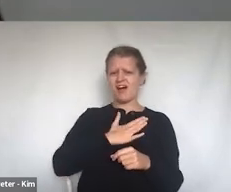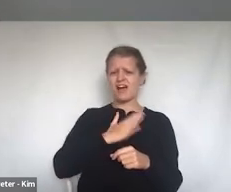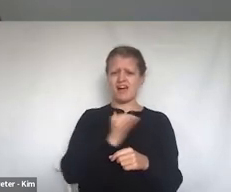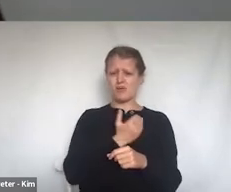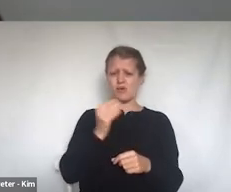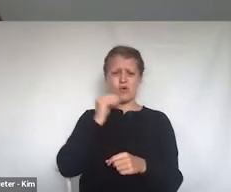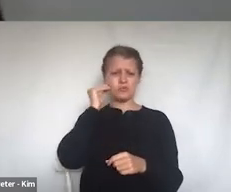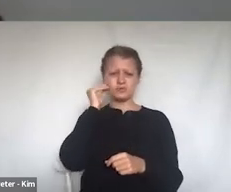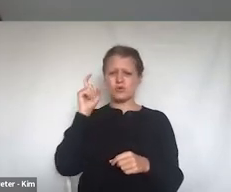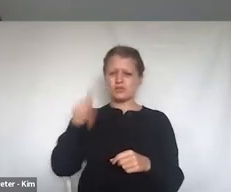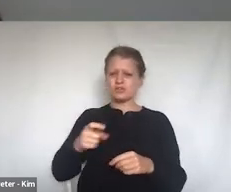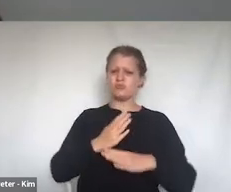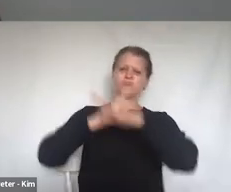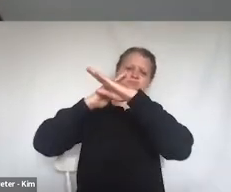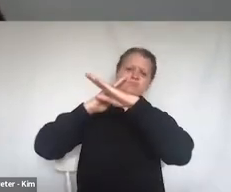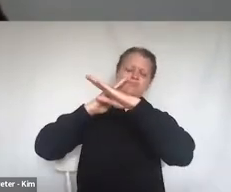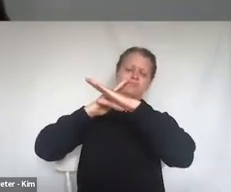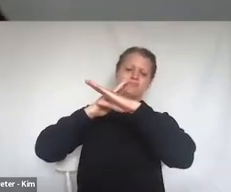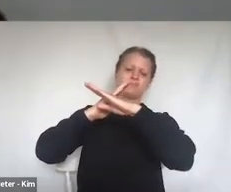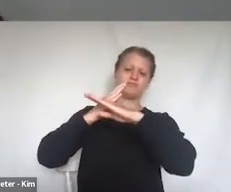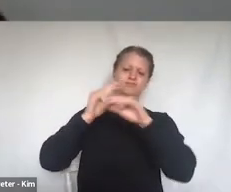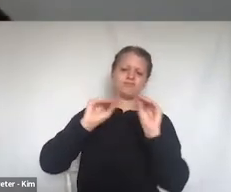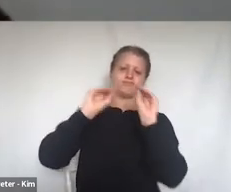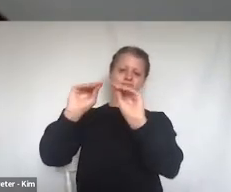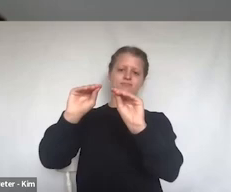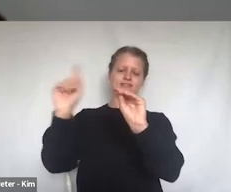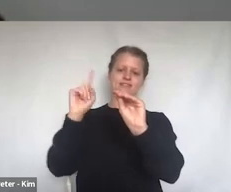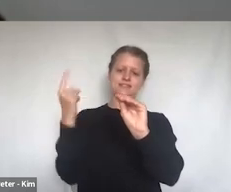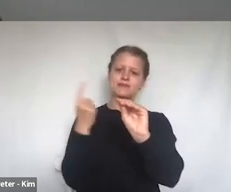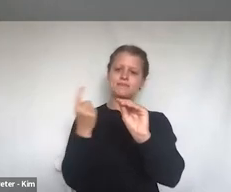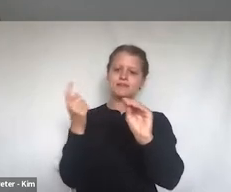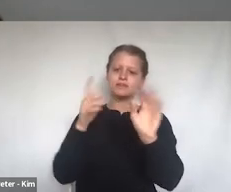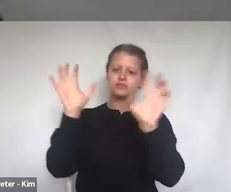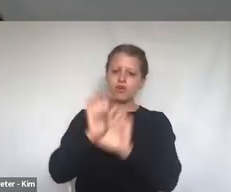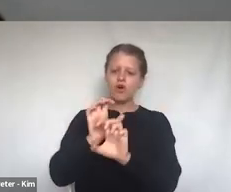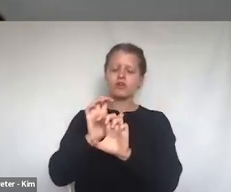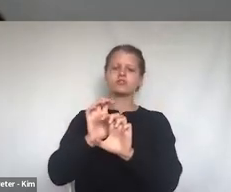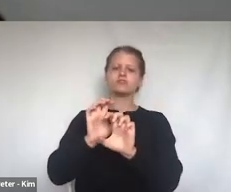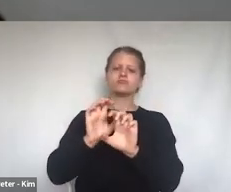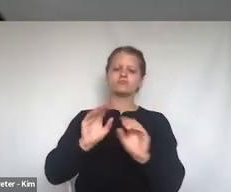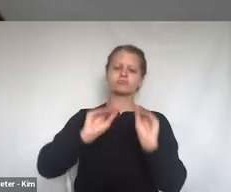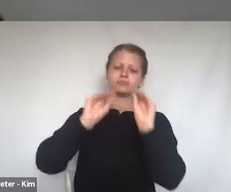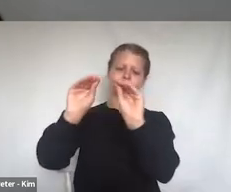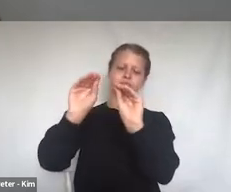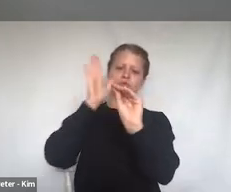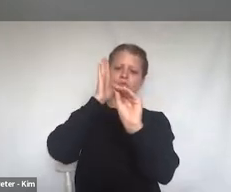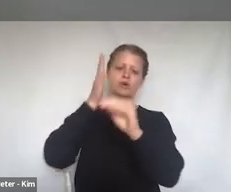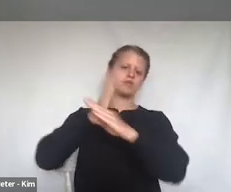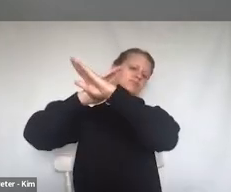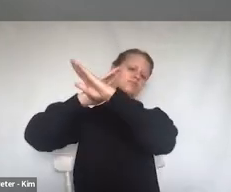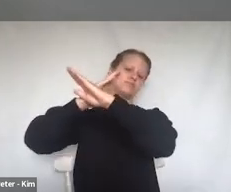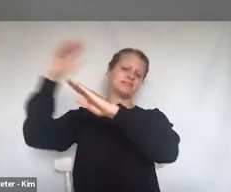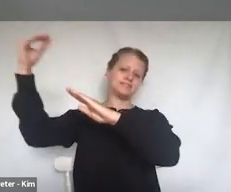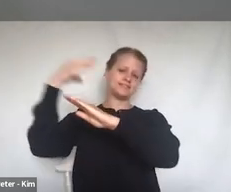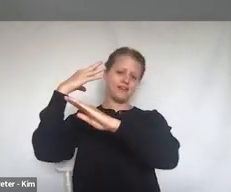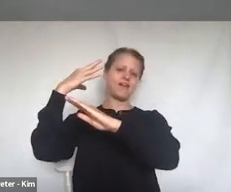putting cardboard outside of your windows and covering your window will keep your place significantly